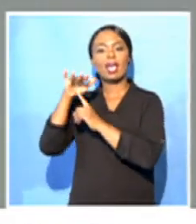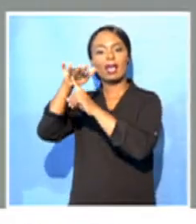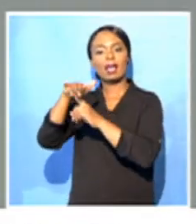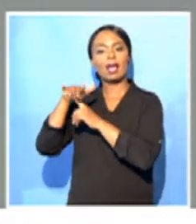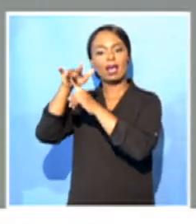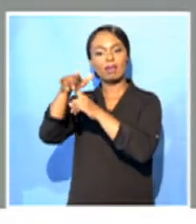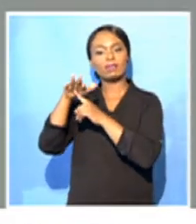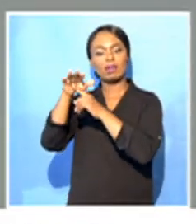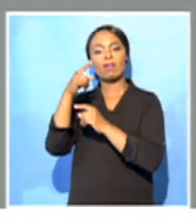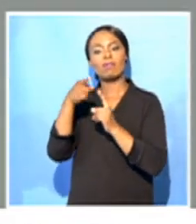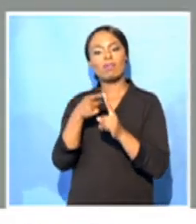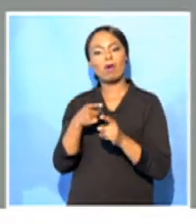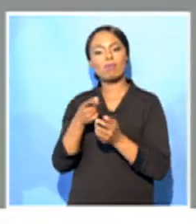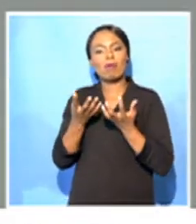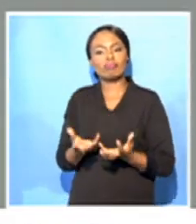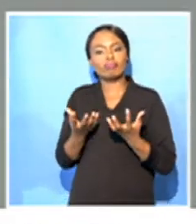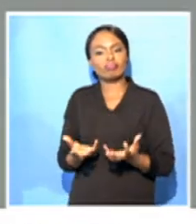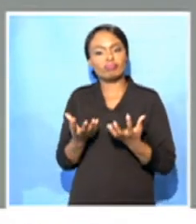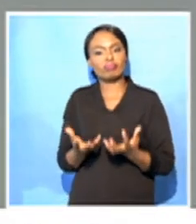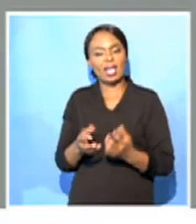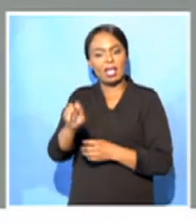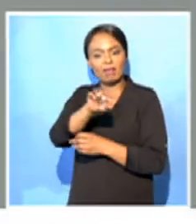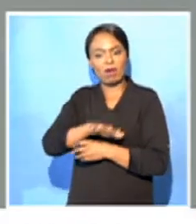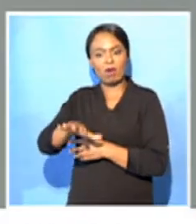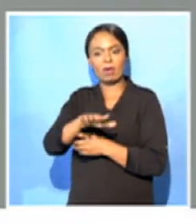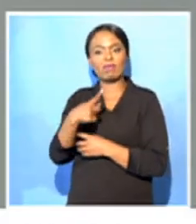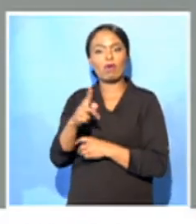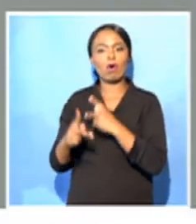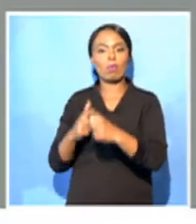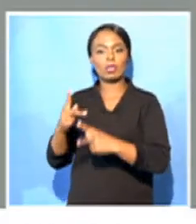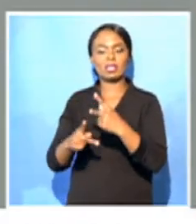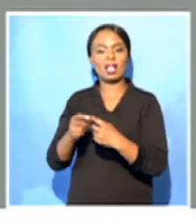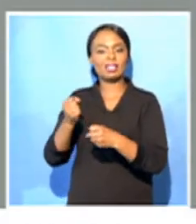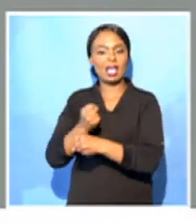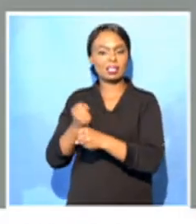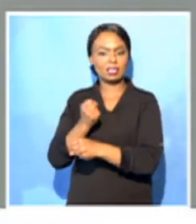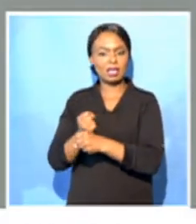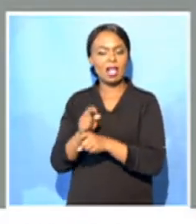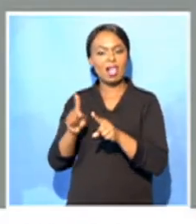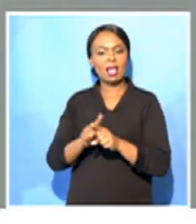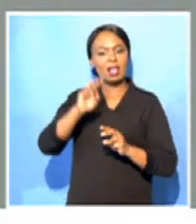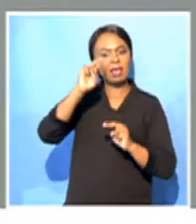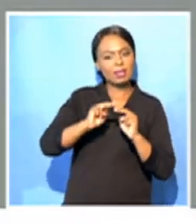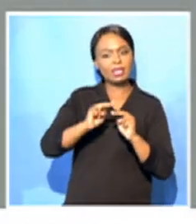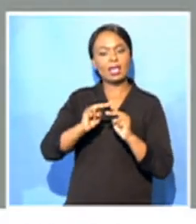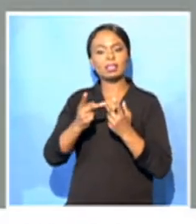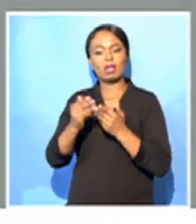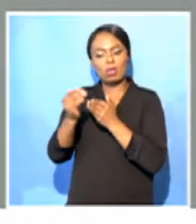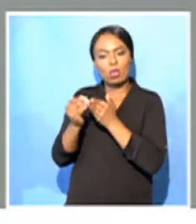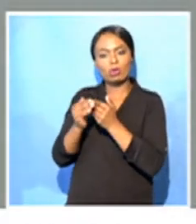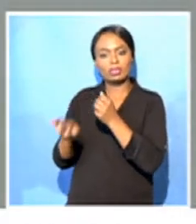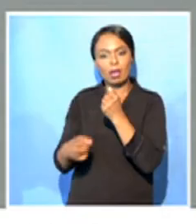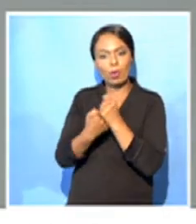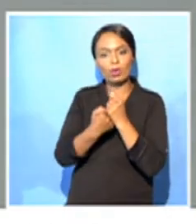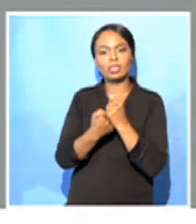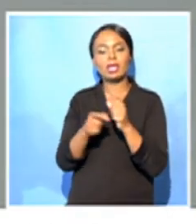low-threat environment for certain collateral operational tasks, such as limited close air support, combat